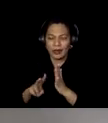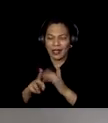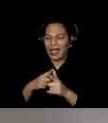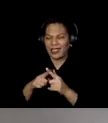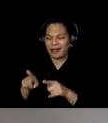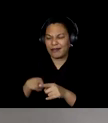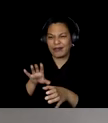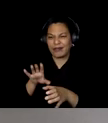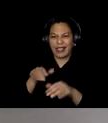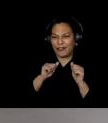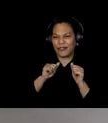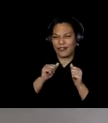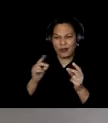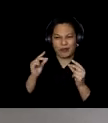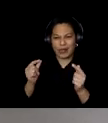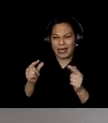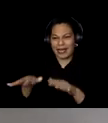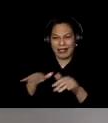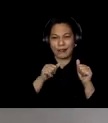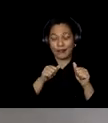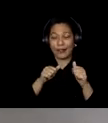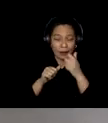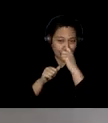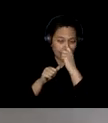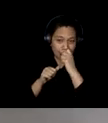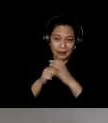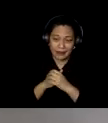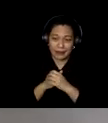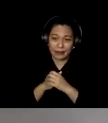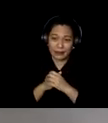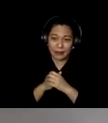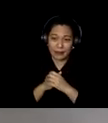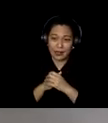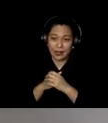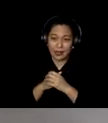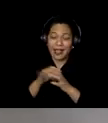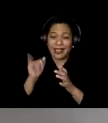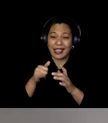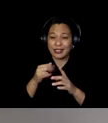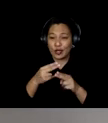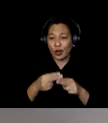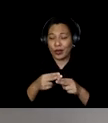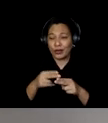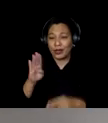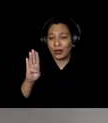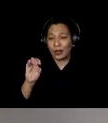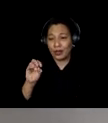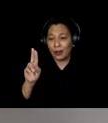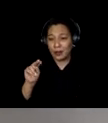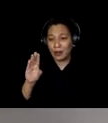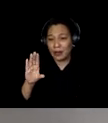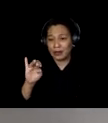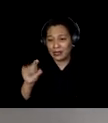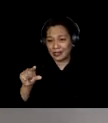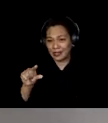immediately leave your website as soon as they click through it. That's known as bouncing, and that increases your bounce